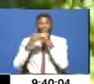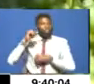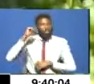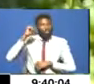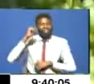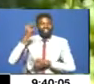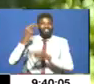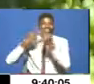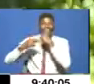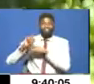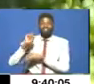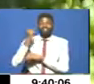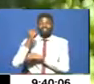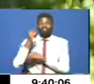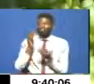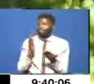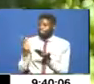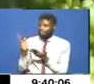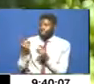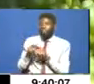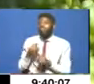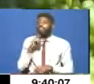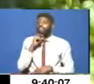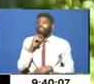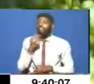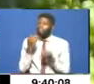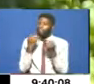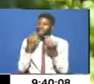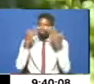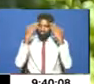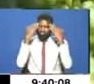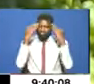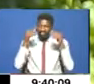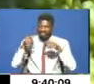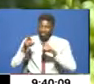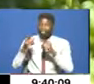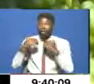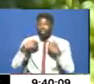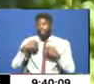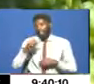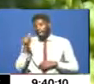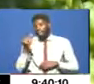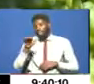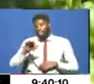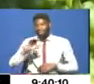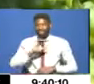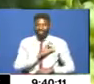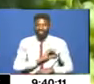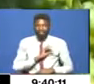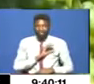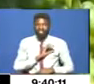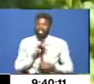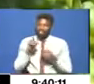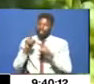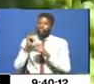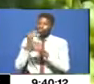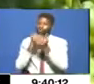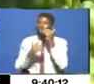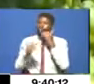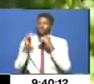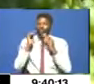also talking to a gentleman who many do not know that he has another side. He's a professional veterinarian.